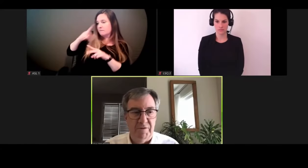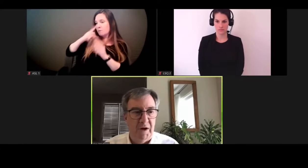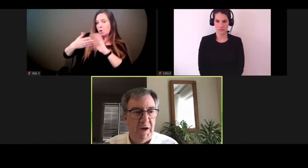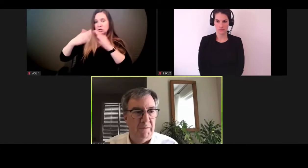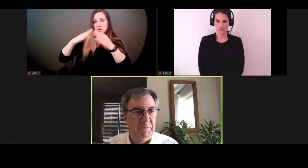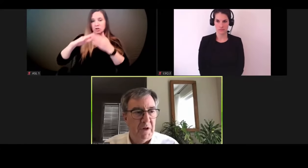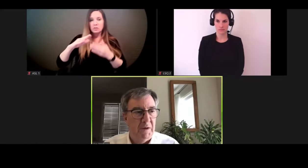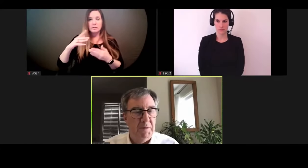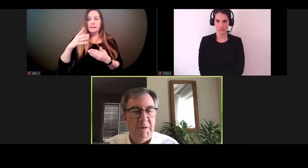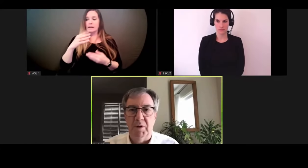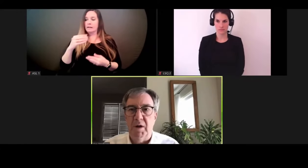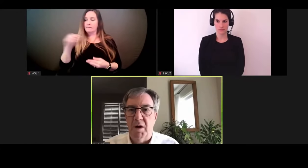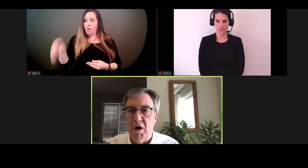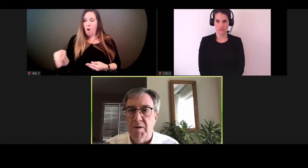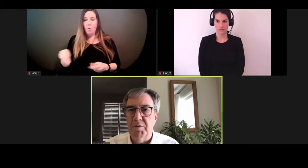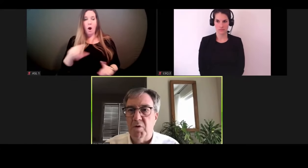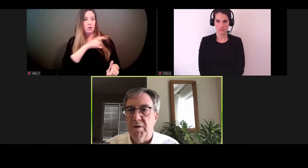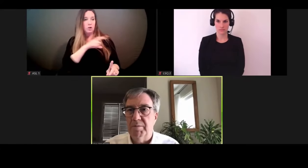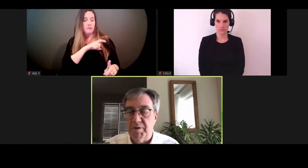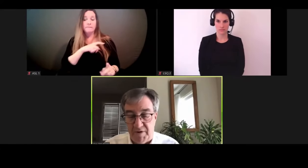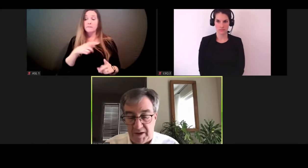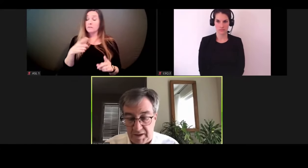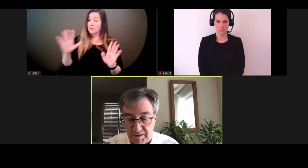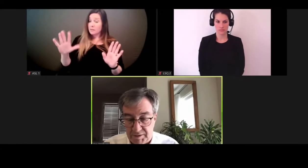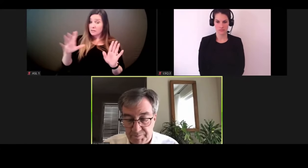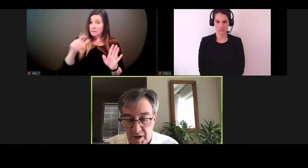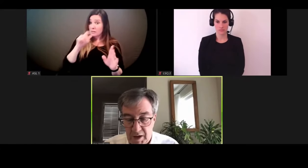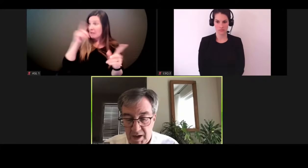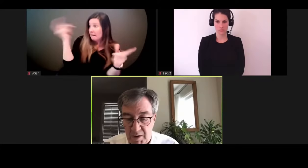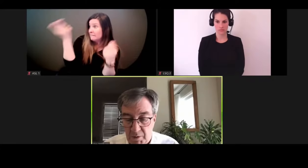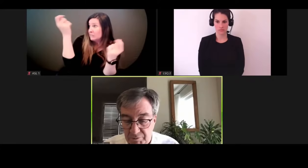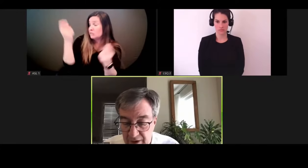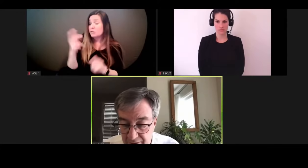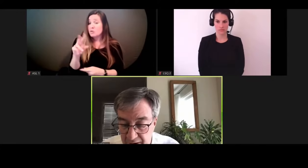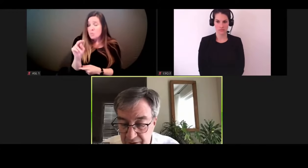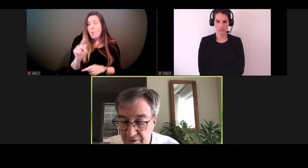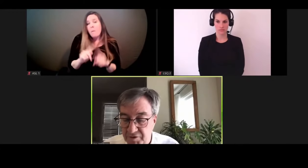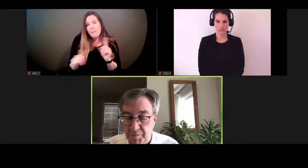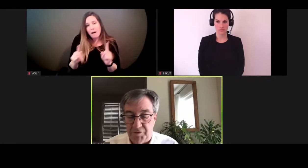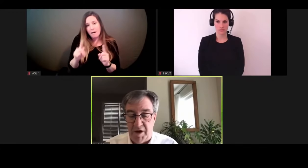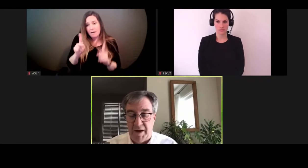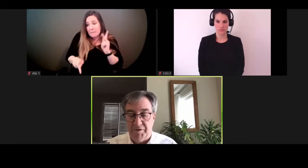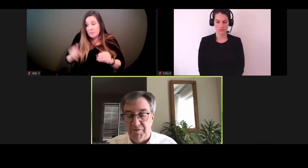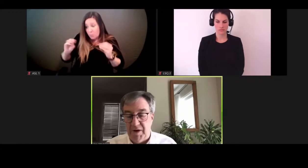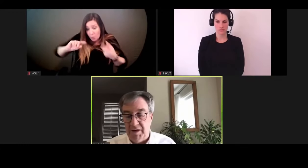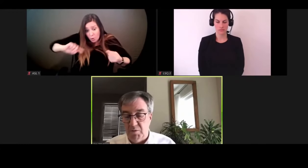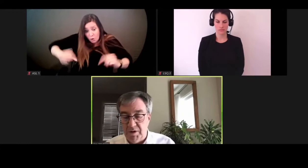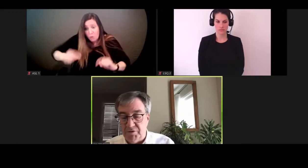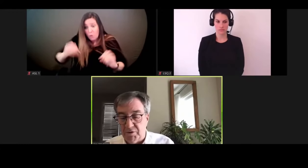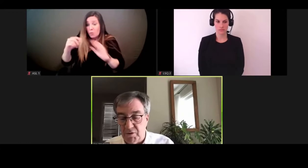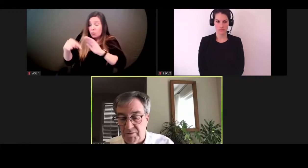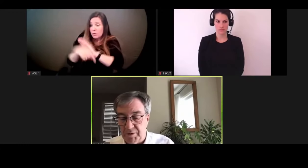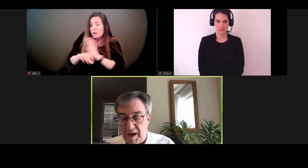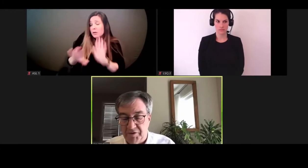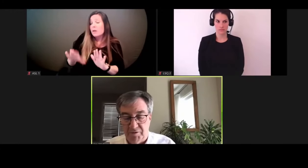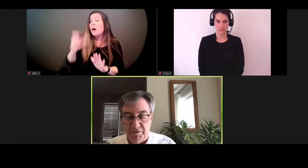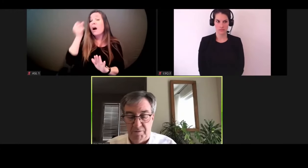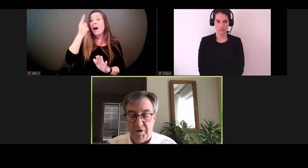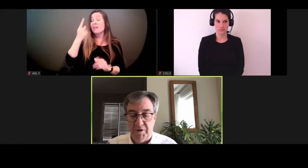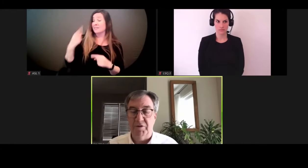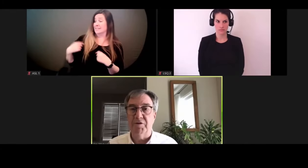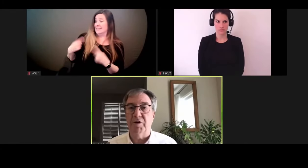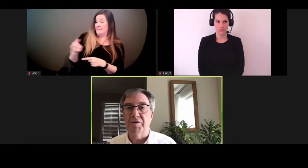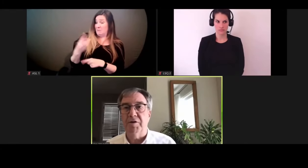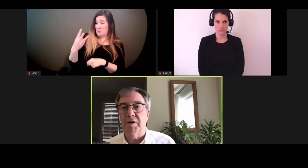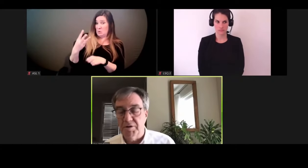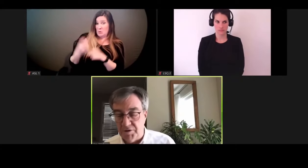have people harmed or in fact killed. And I want to reiterate that the symbols and acts of hate witnessed over the last several